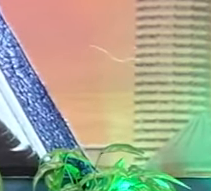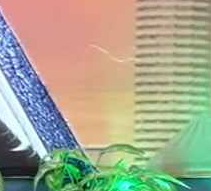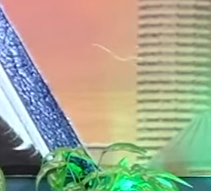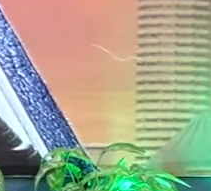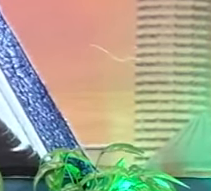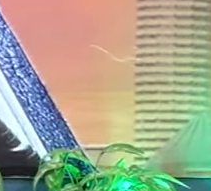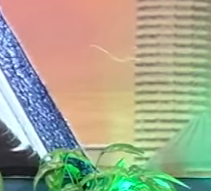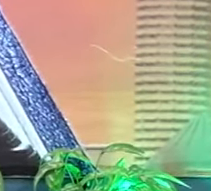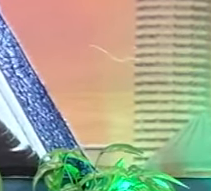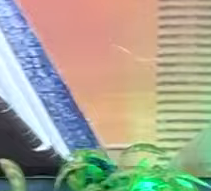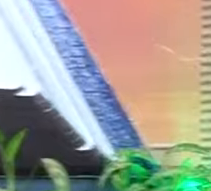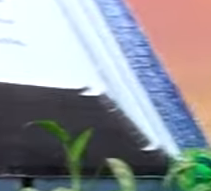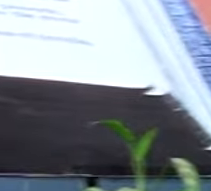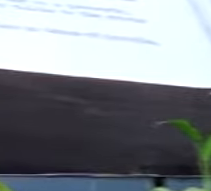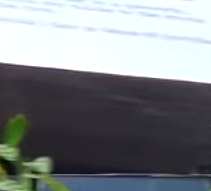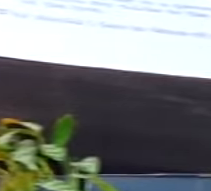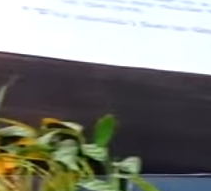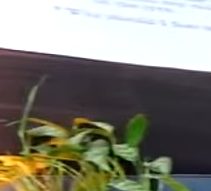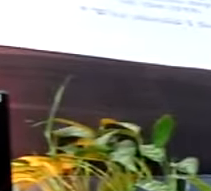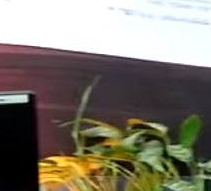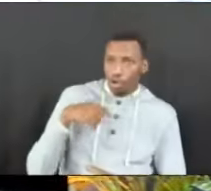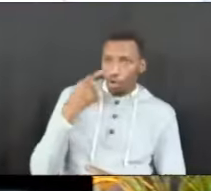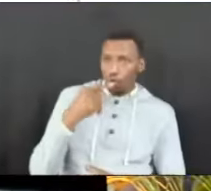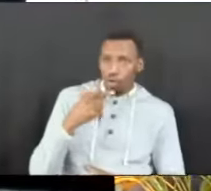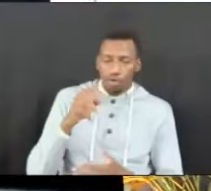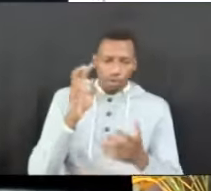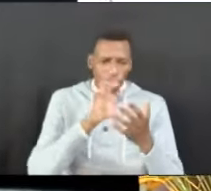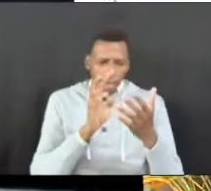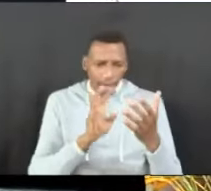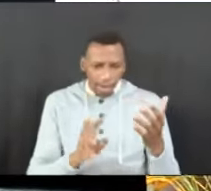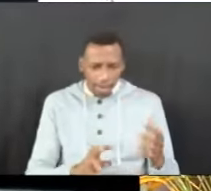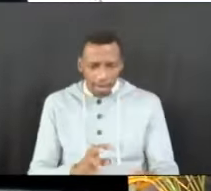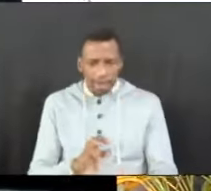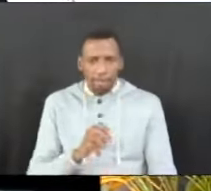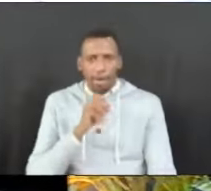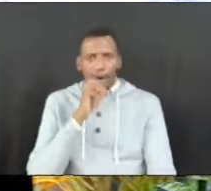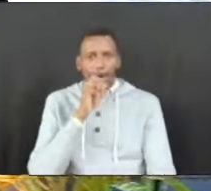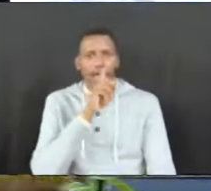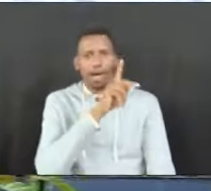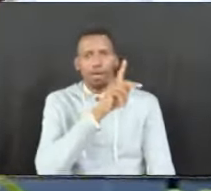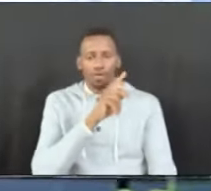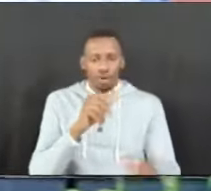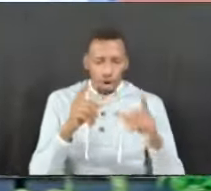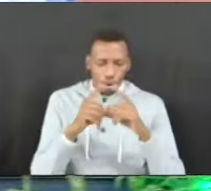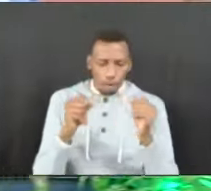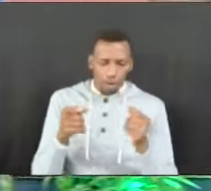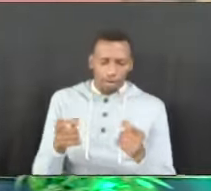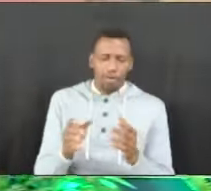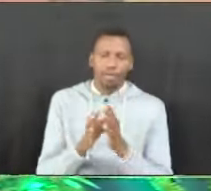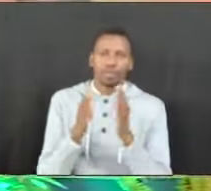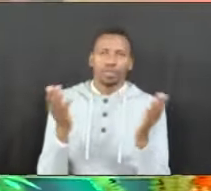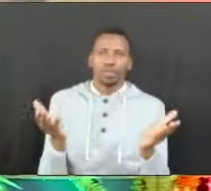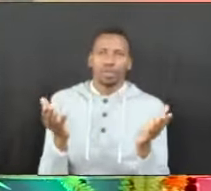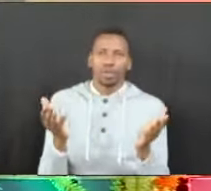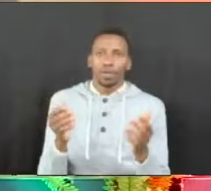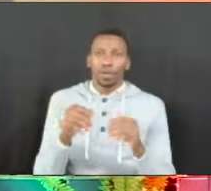is he that readeth aloud the words of this book. Then it says, blessed is he that